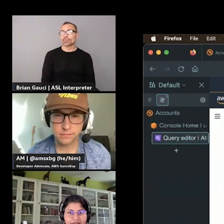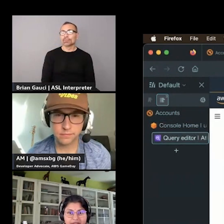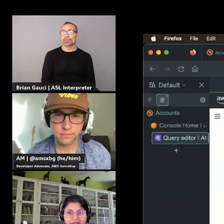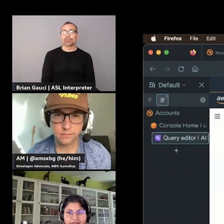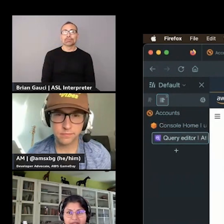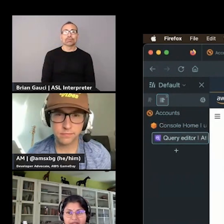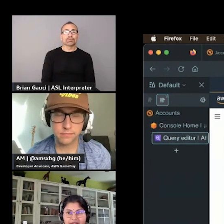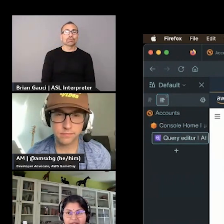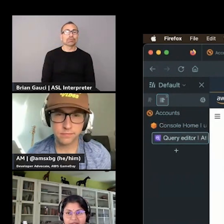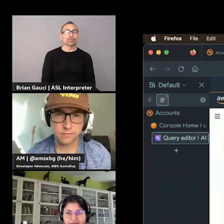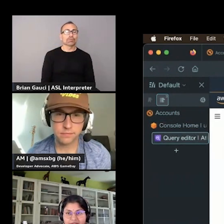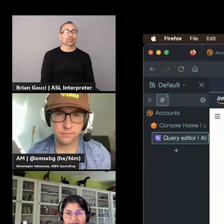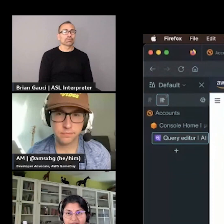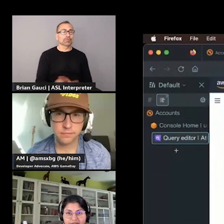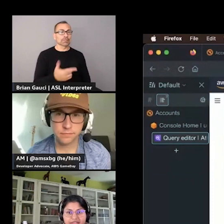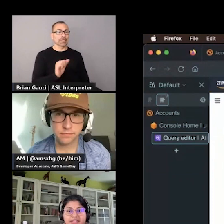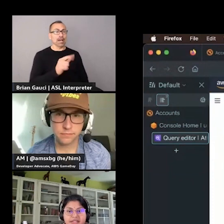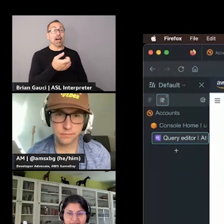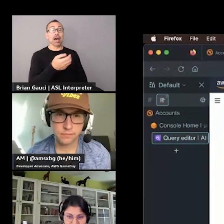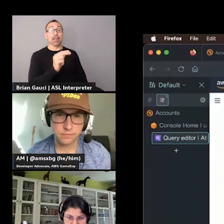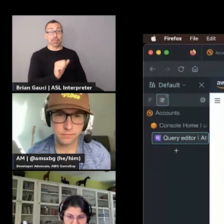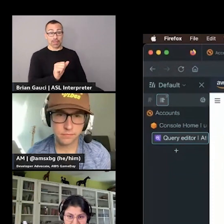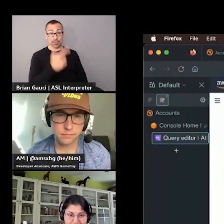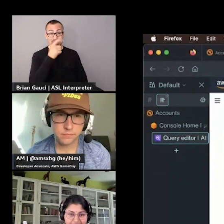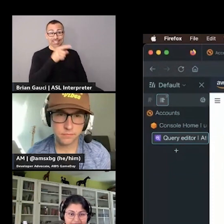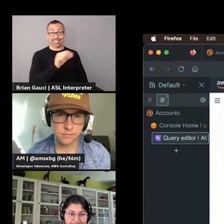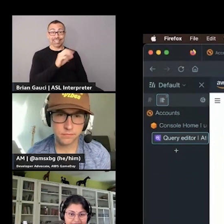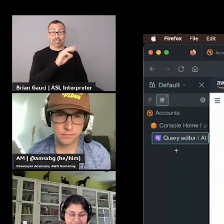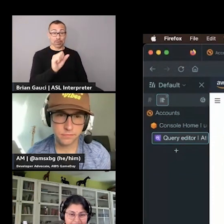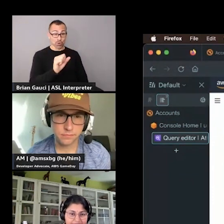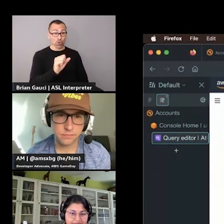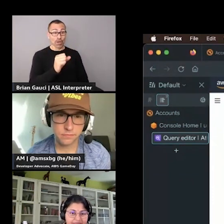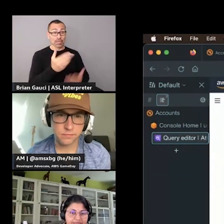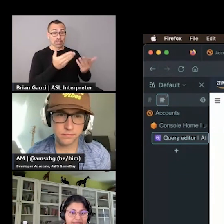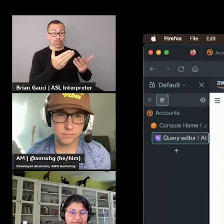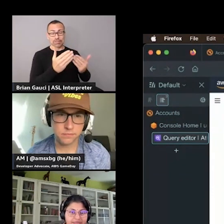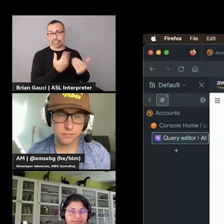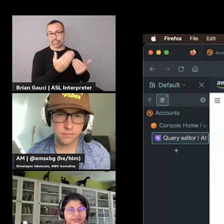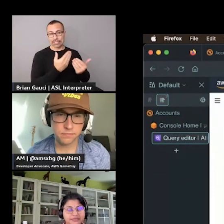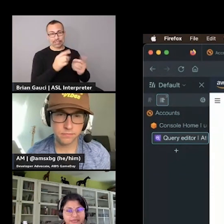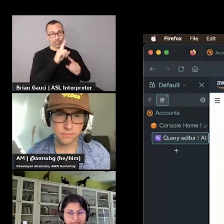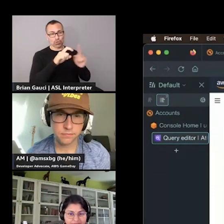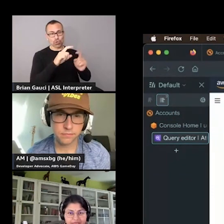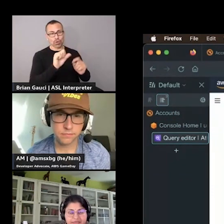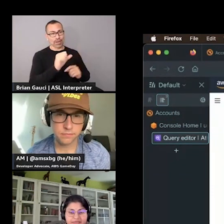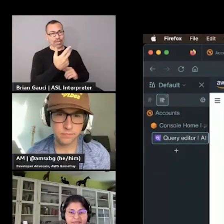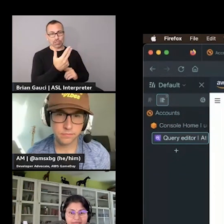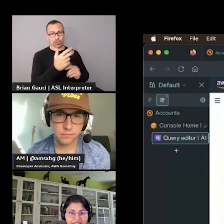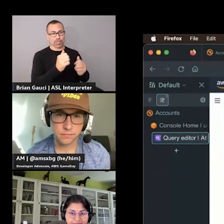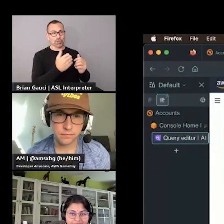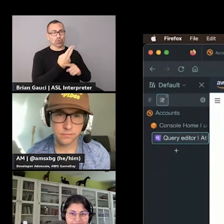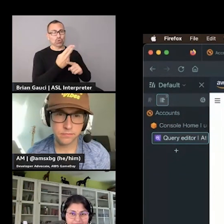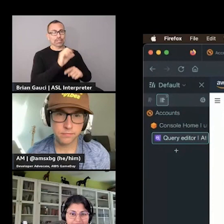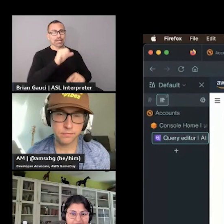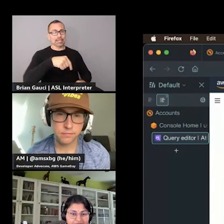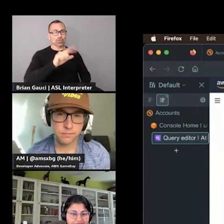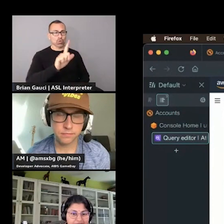Athena being an AWS service allows you to easily query S3 with SQL language.